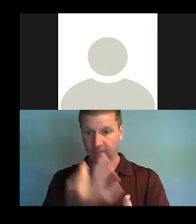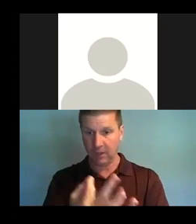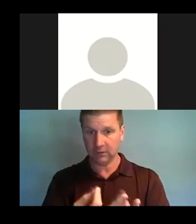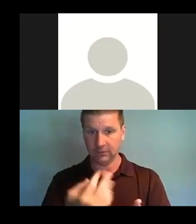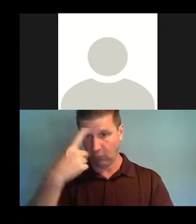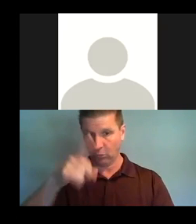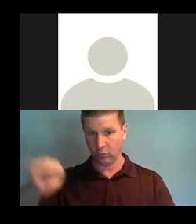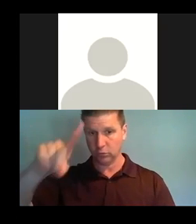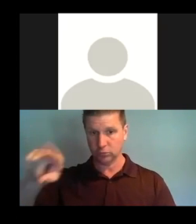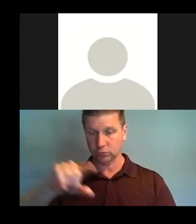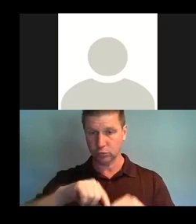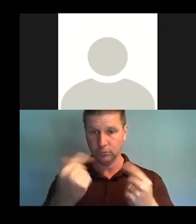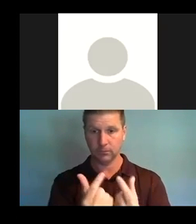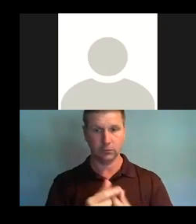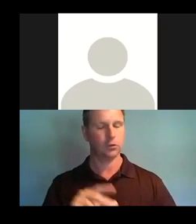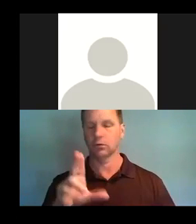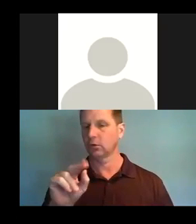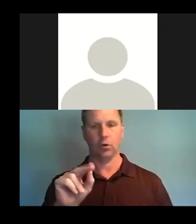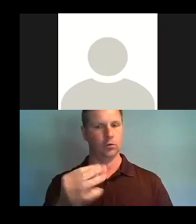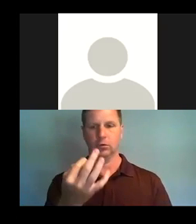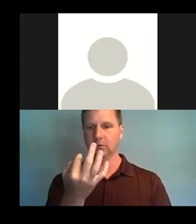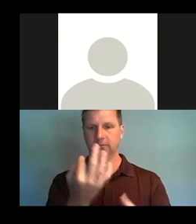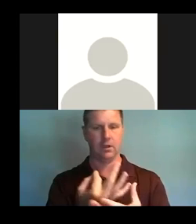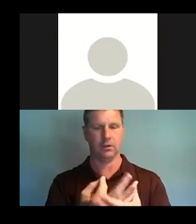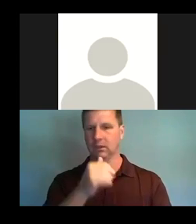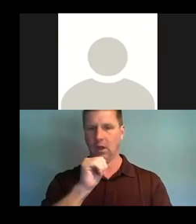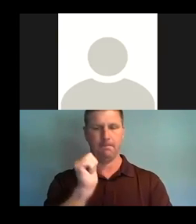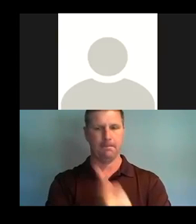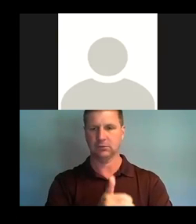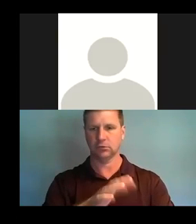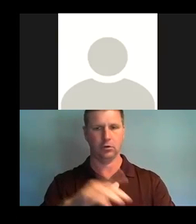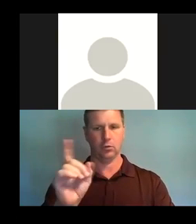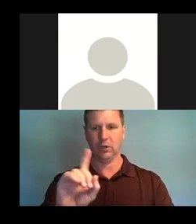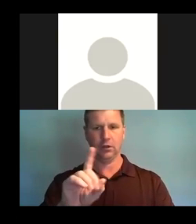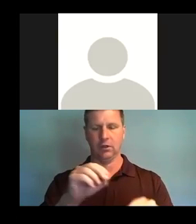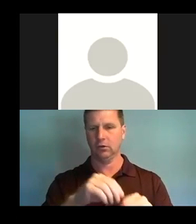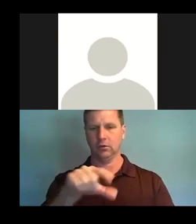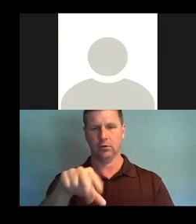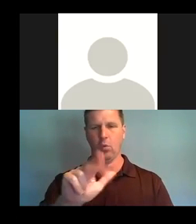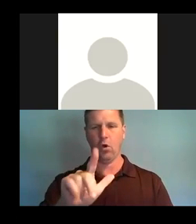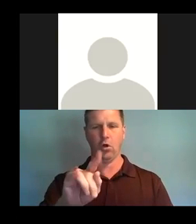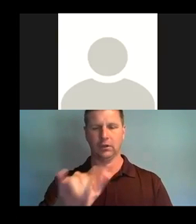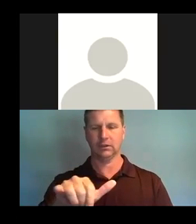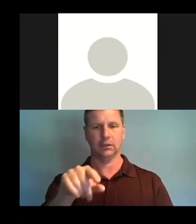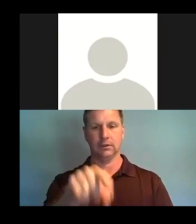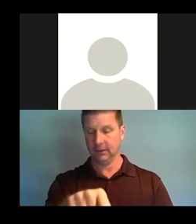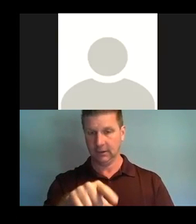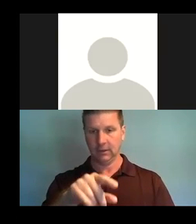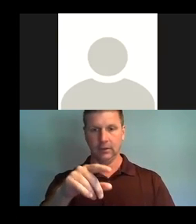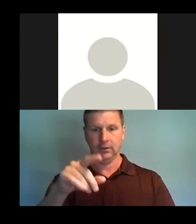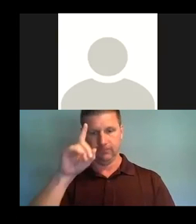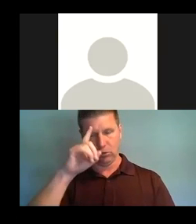that? No, the funding is not based on where they are in the quality stars. This program is open to new